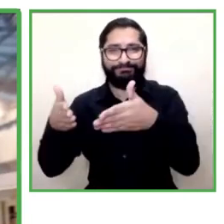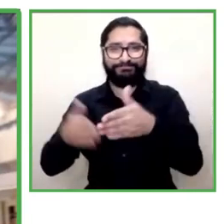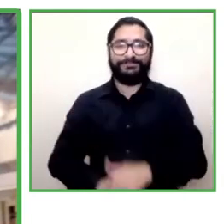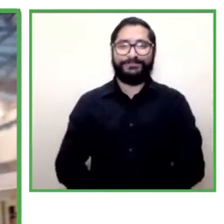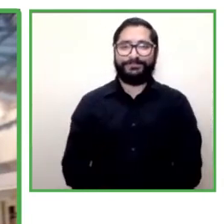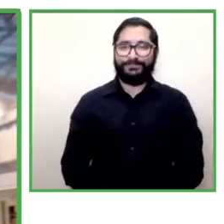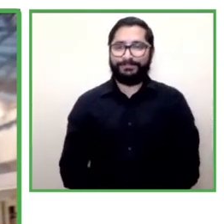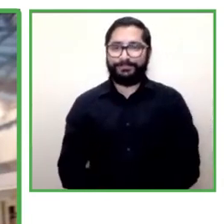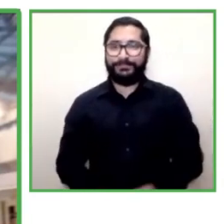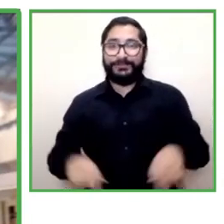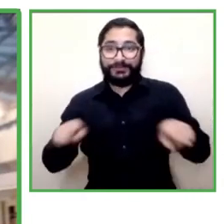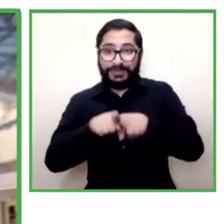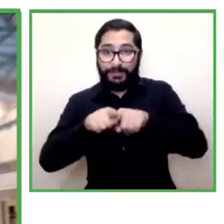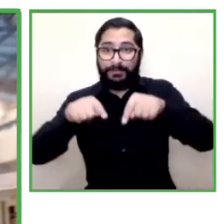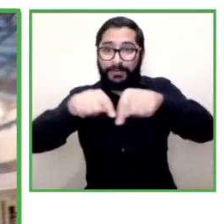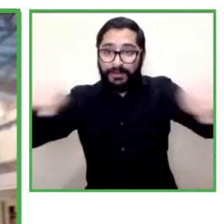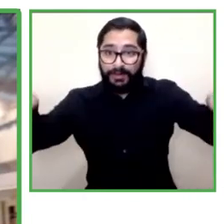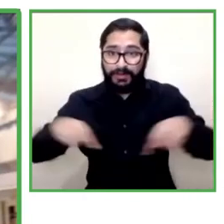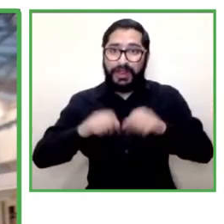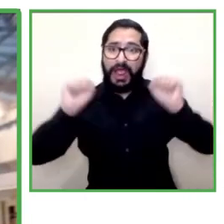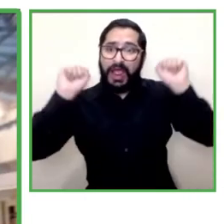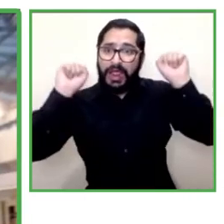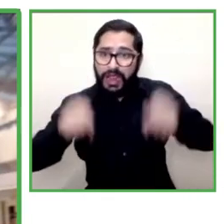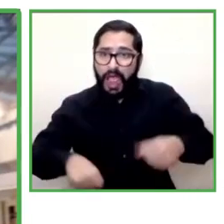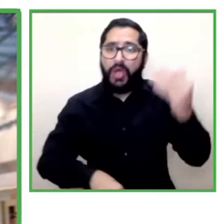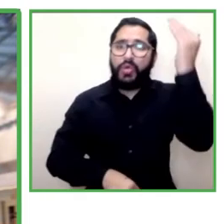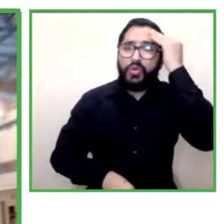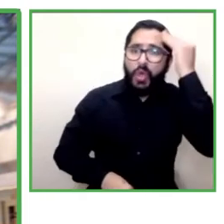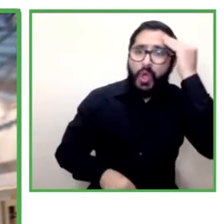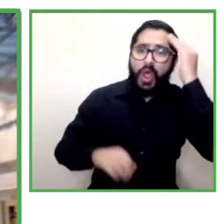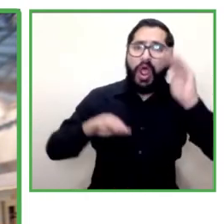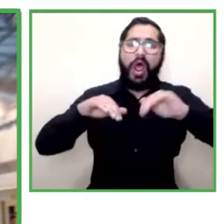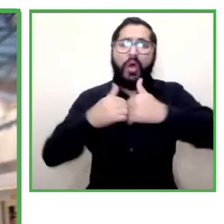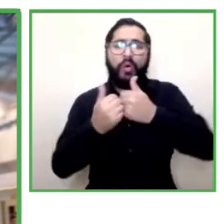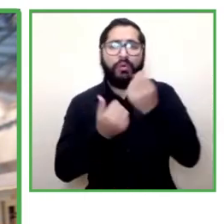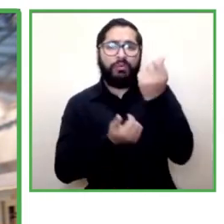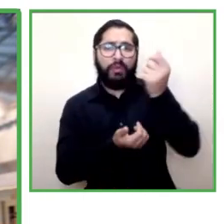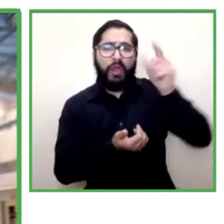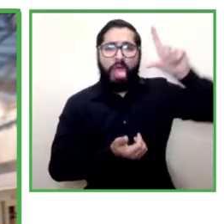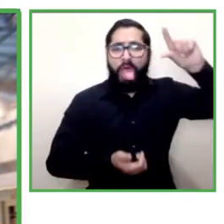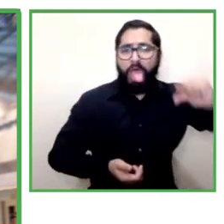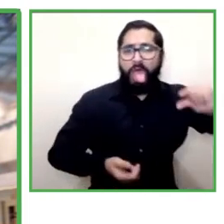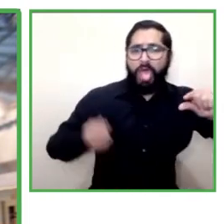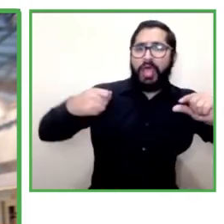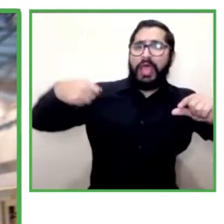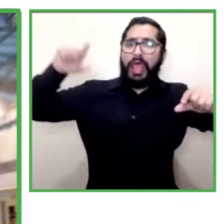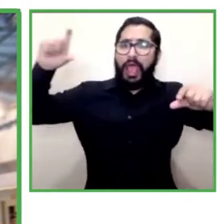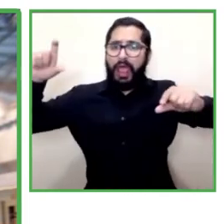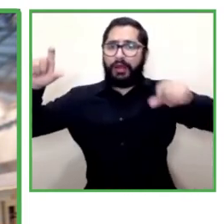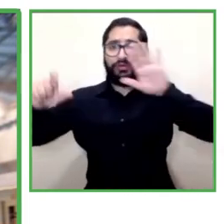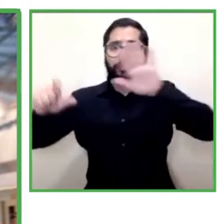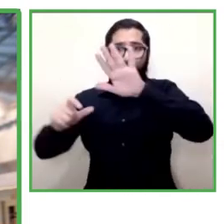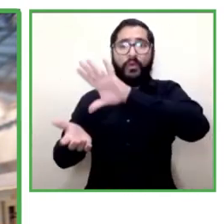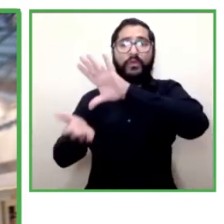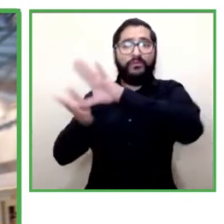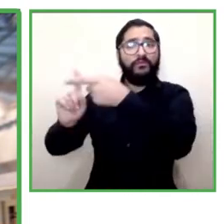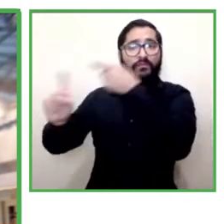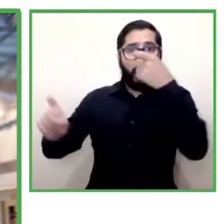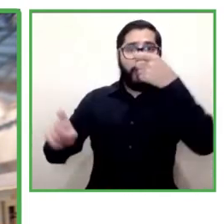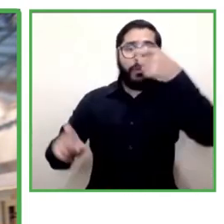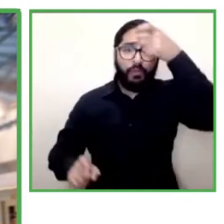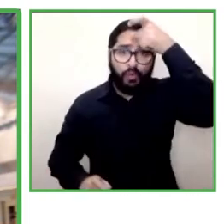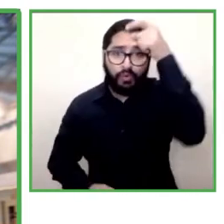in Turkey in 12 cities and more than 100 venues like malls, museums, university campuses, stores,